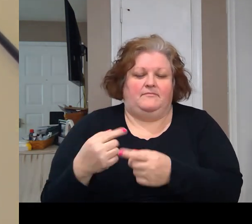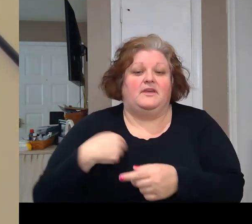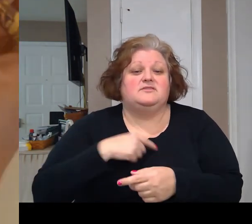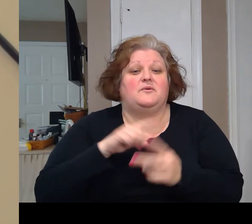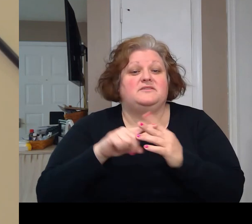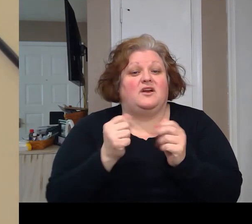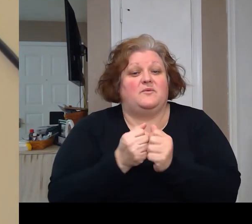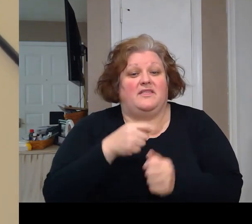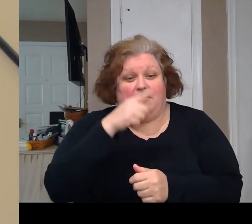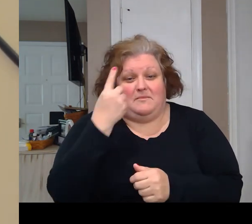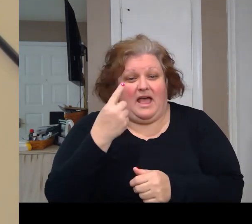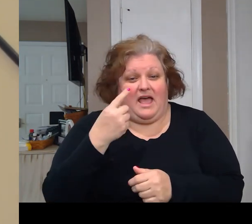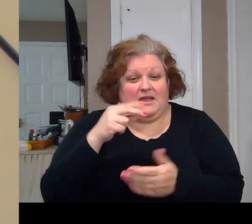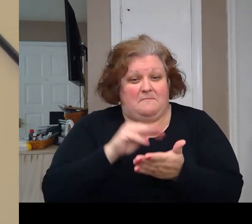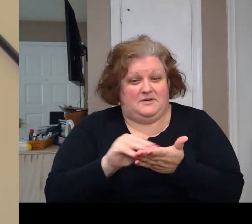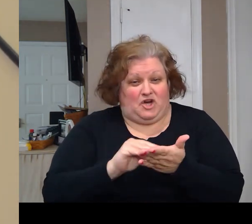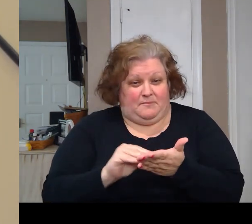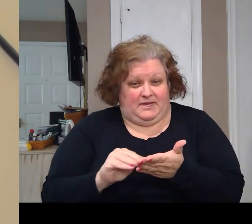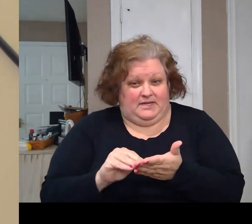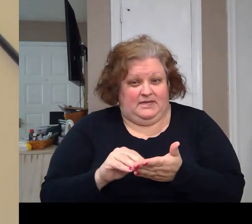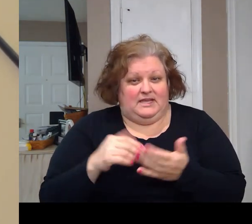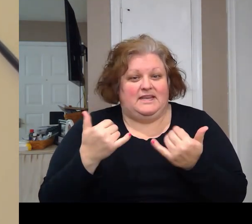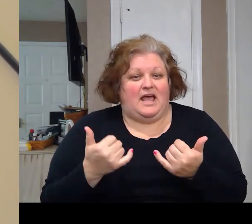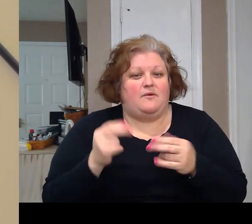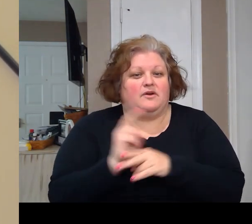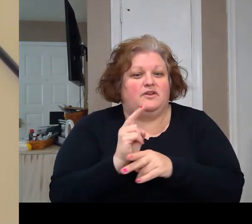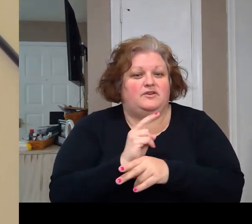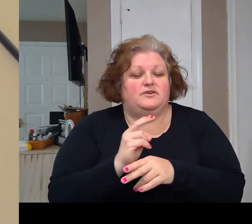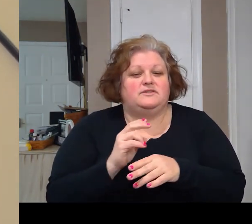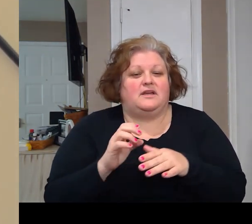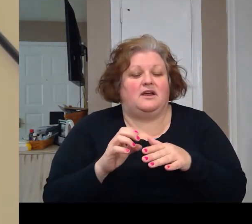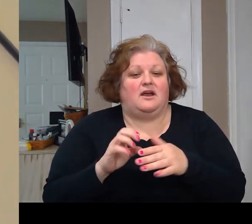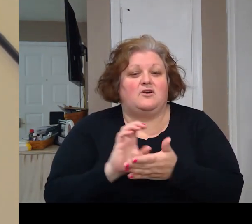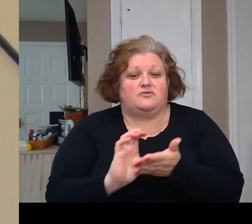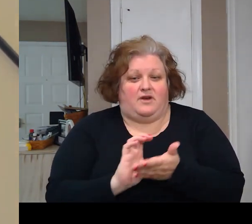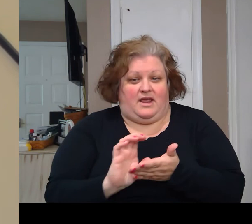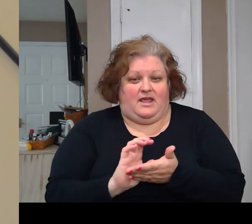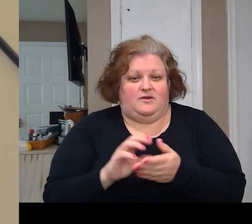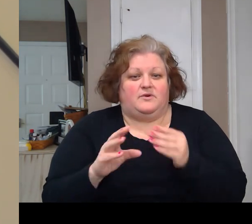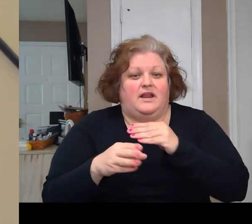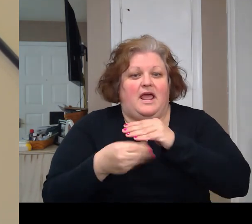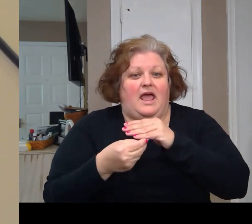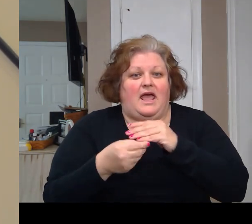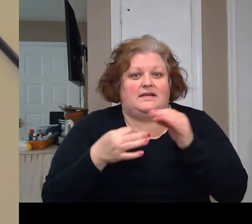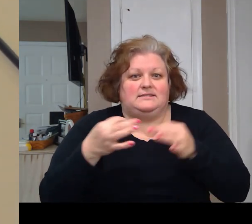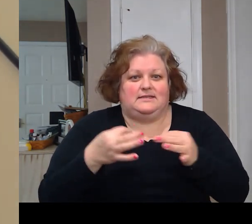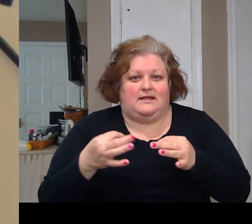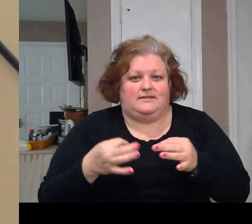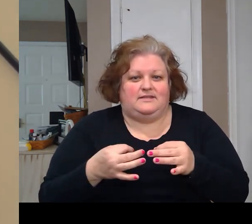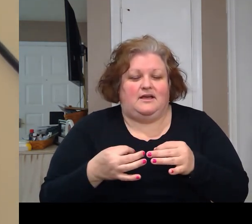we started with a black Sharpie to do like a pen and ink drawing, and now we're going to go in with our crayon and add lots